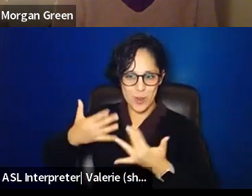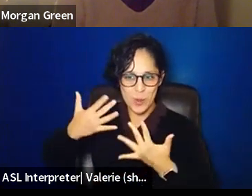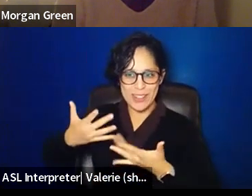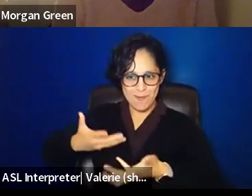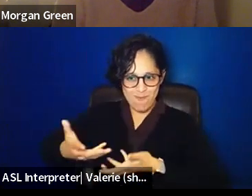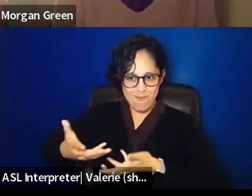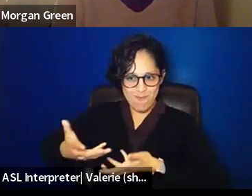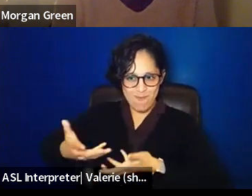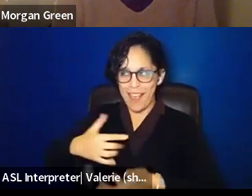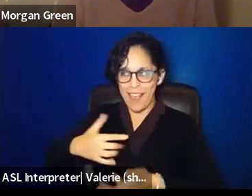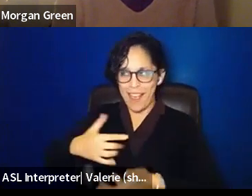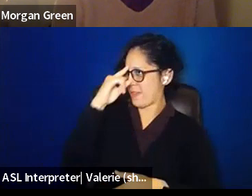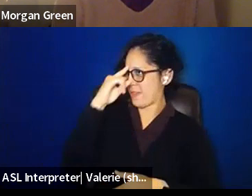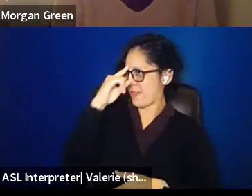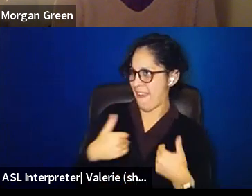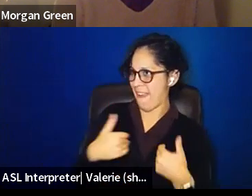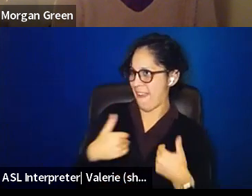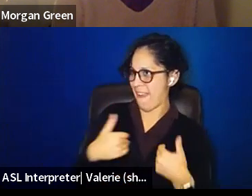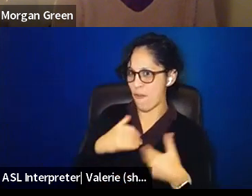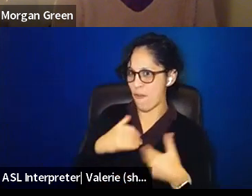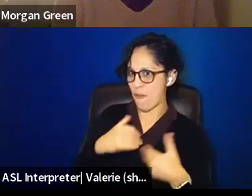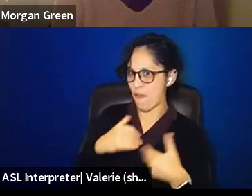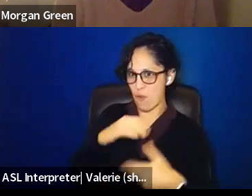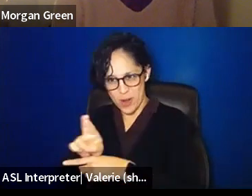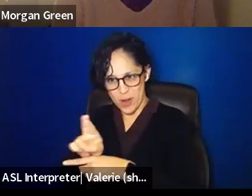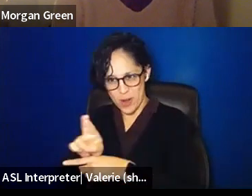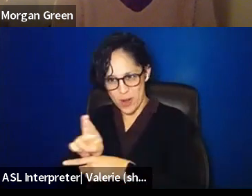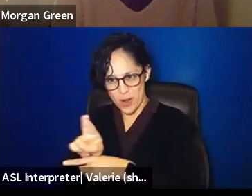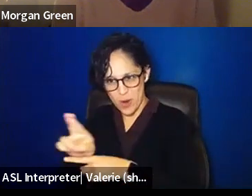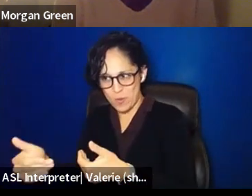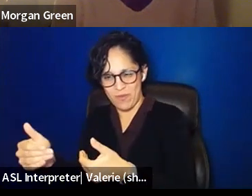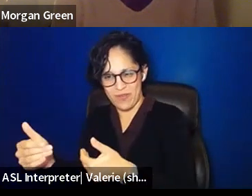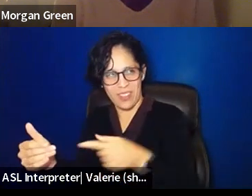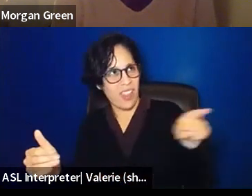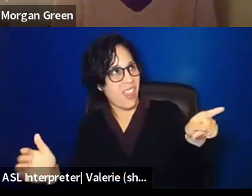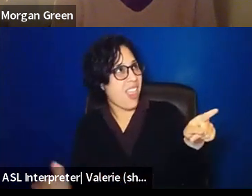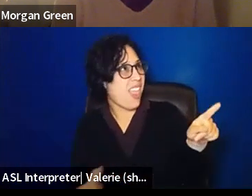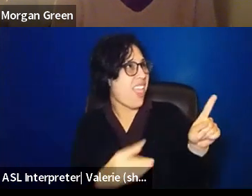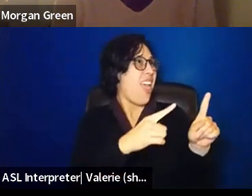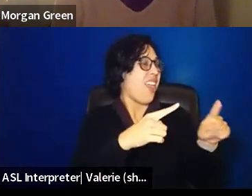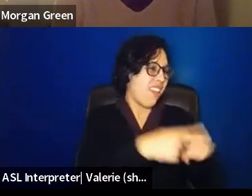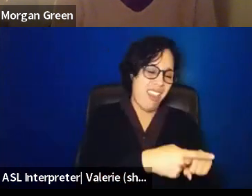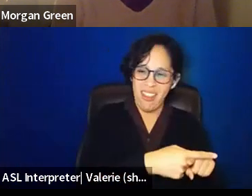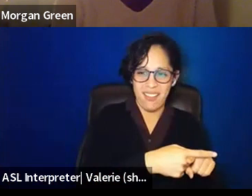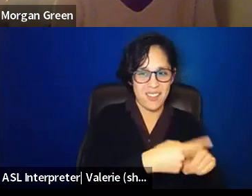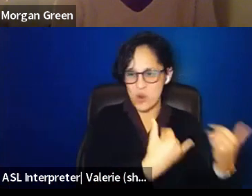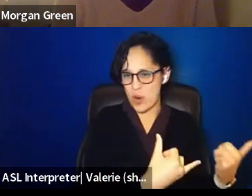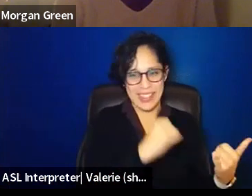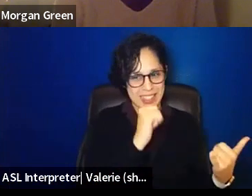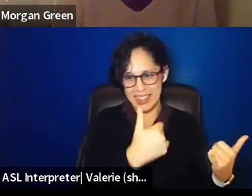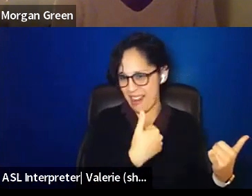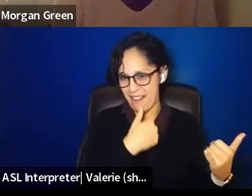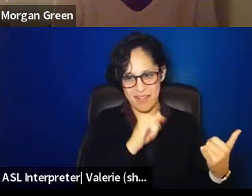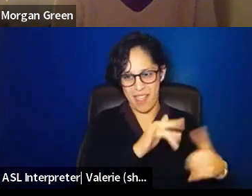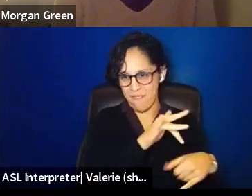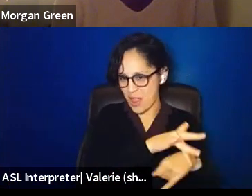think I have in rehearsal rooms, and how that does not currently, it's starting to work in